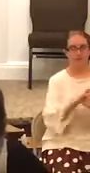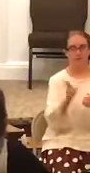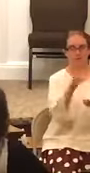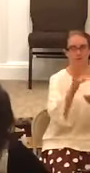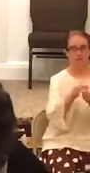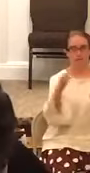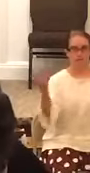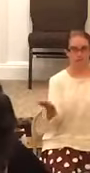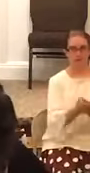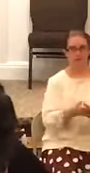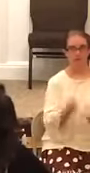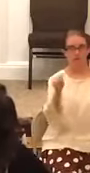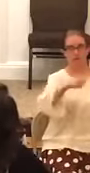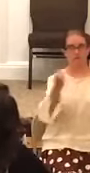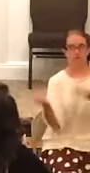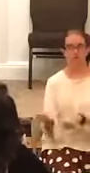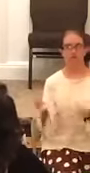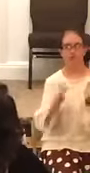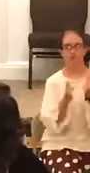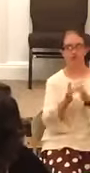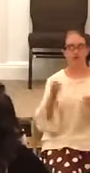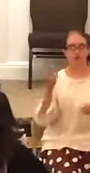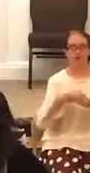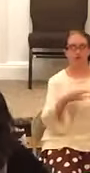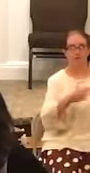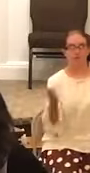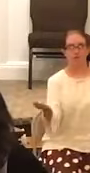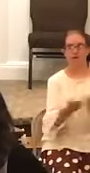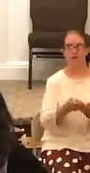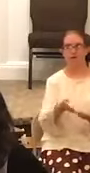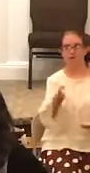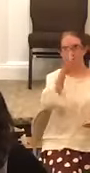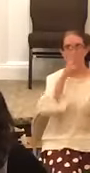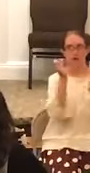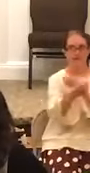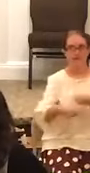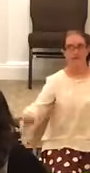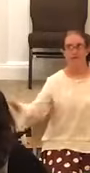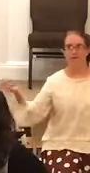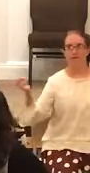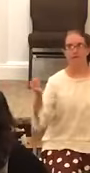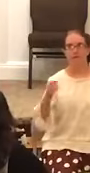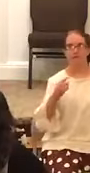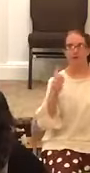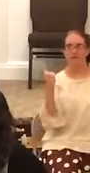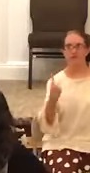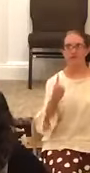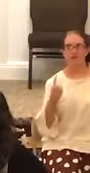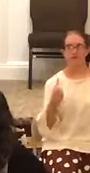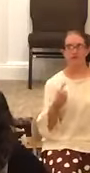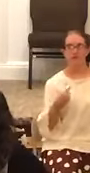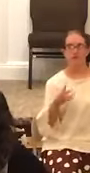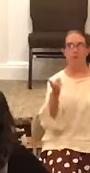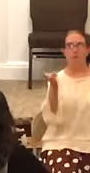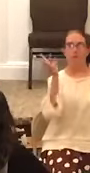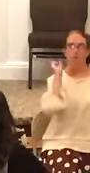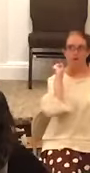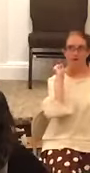Ghost. We're here because we've been baptized in Jesus' name. We're here because God has saved us from ourselves and what we used to